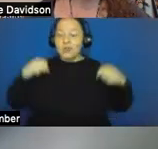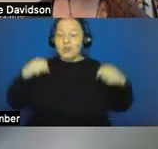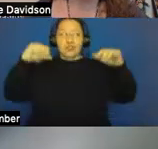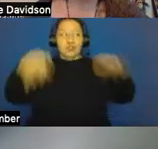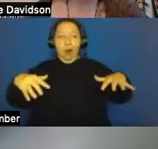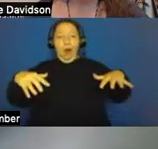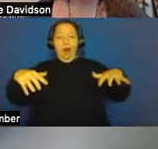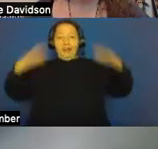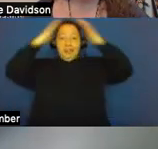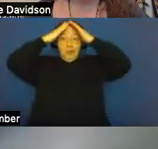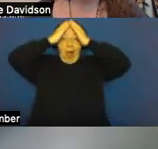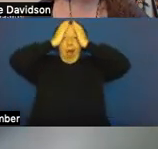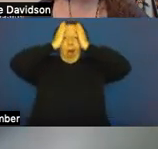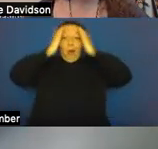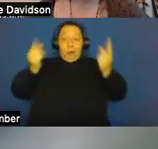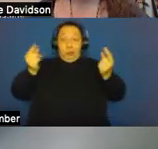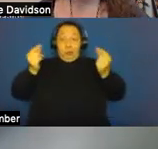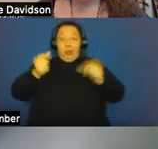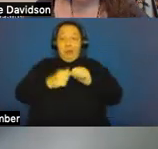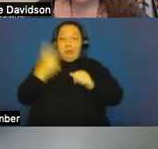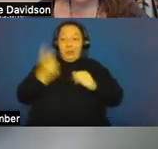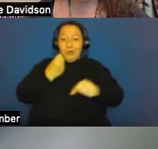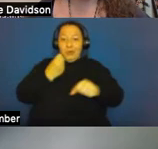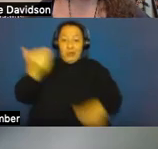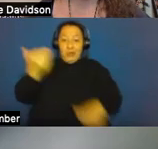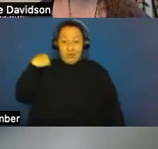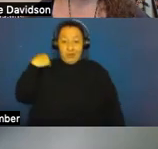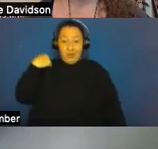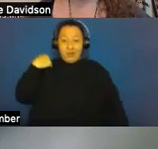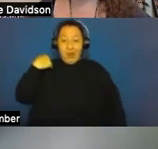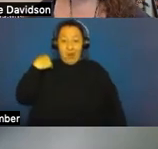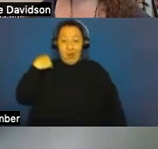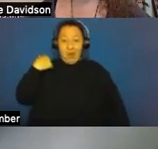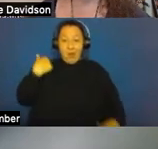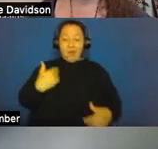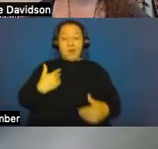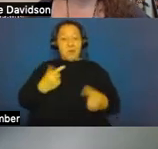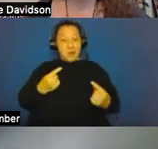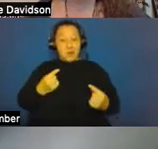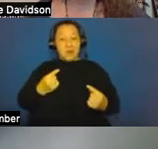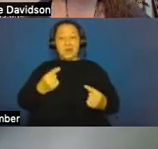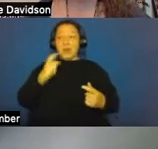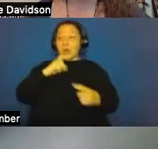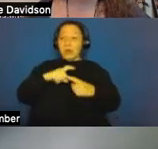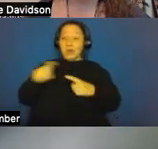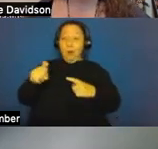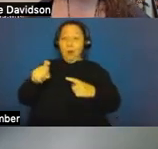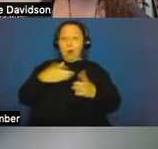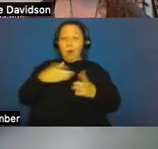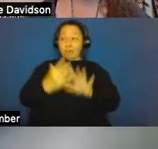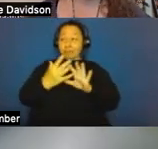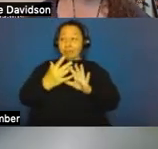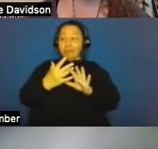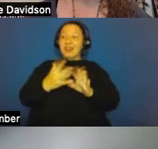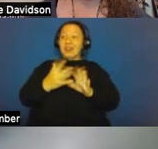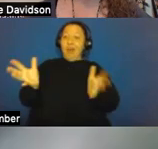2 years ago, when you Zoomed your sister in another state, and then all of a